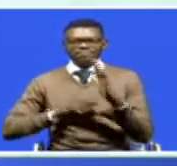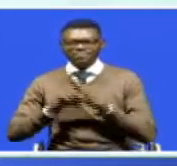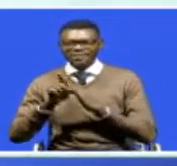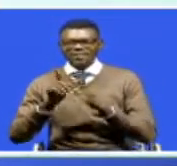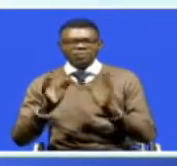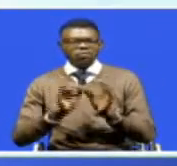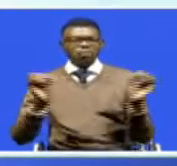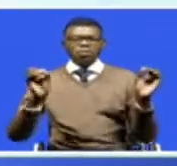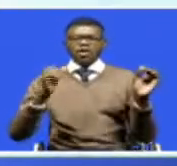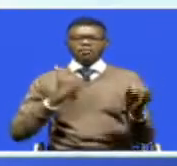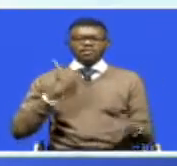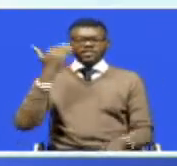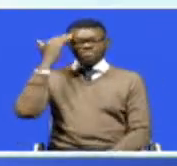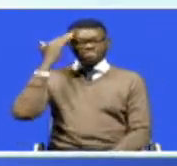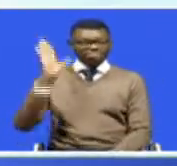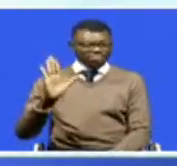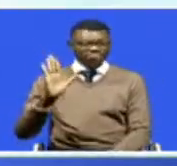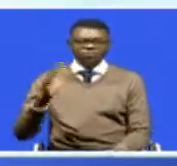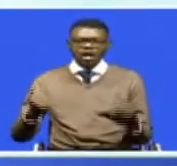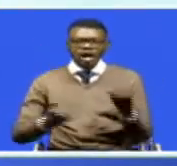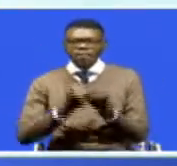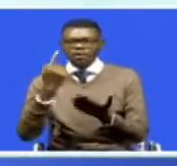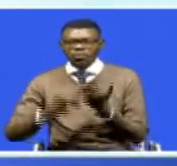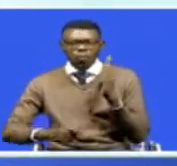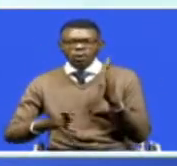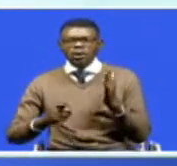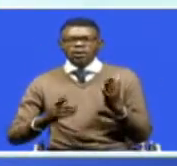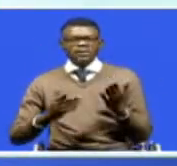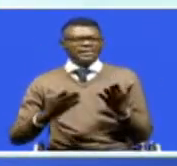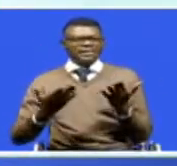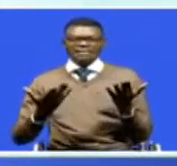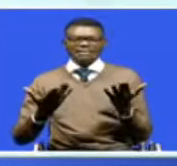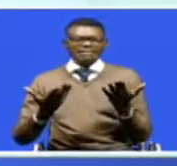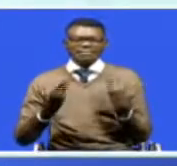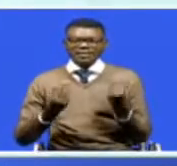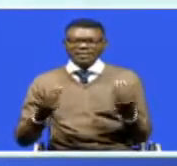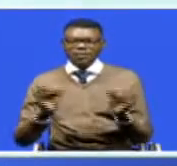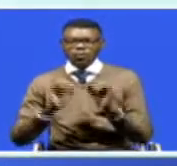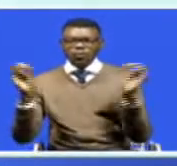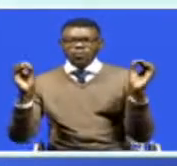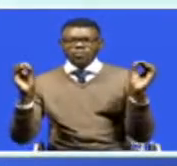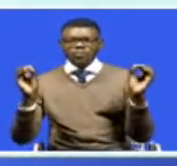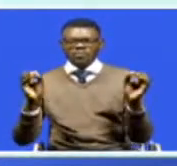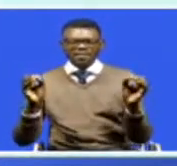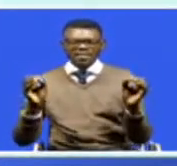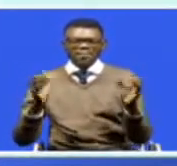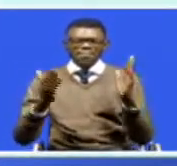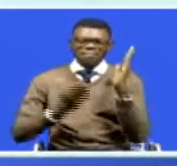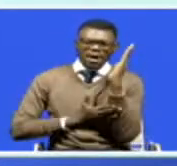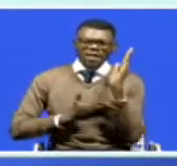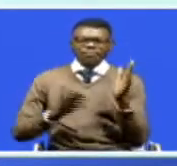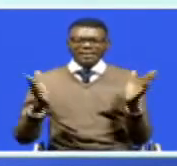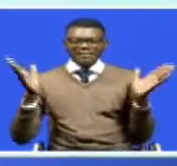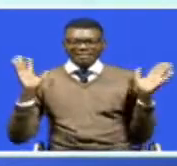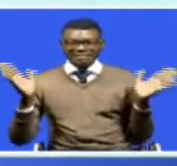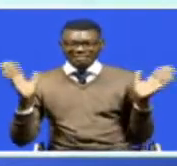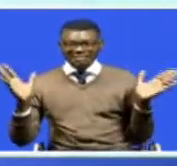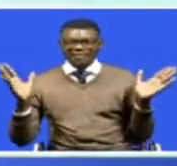don't know which situation. It was not even the shoot, and little bad reaction our defenders in